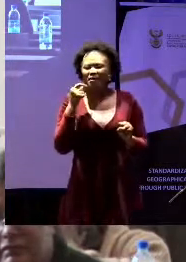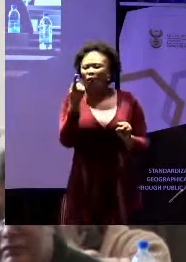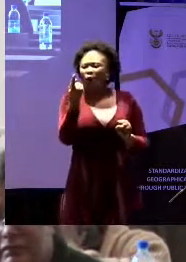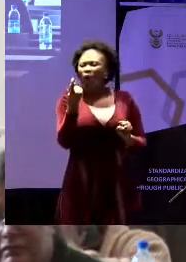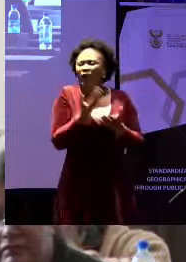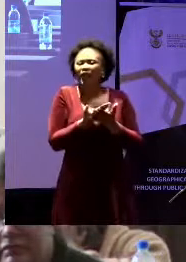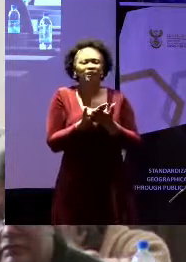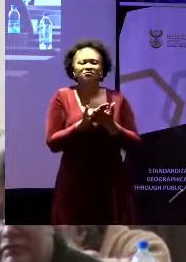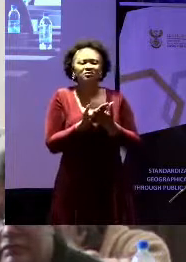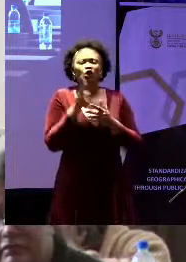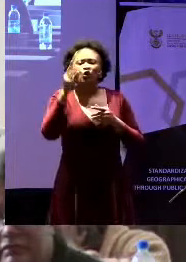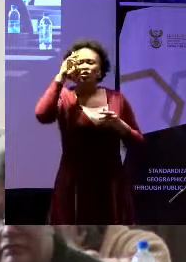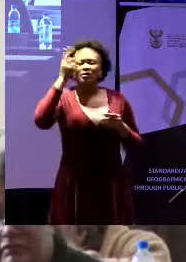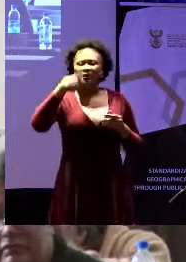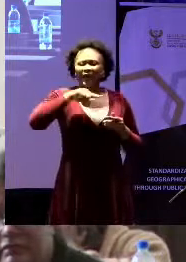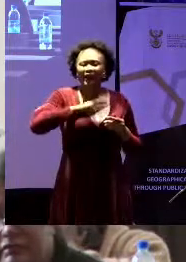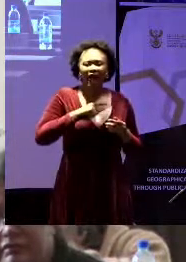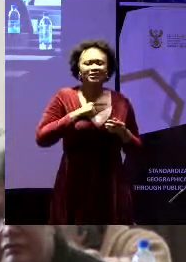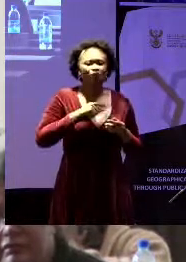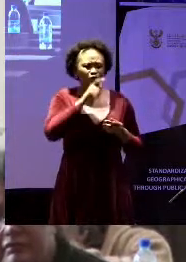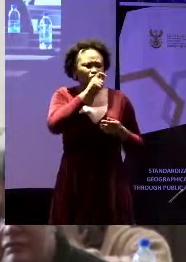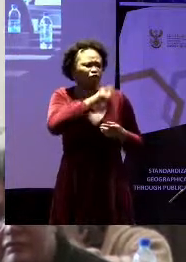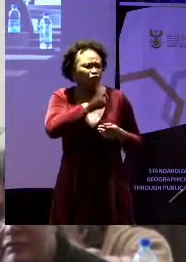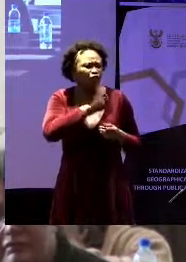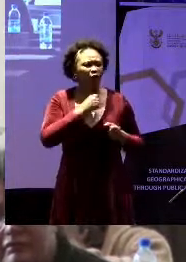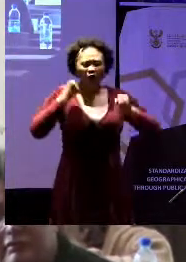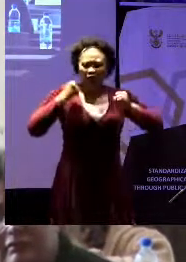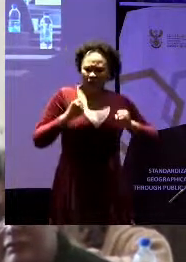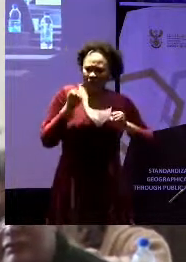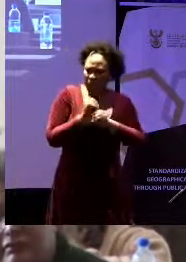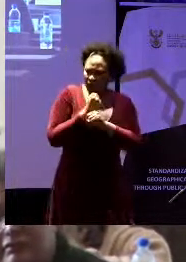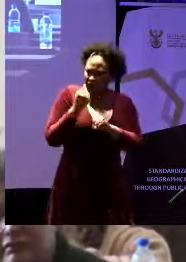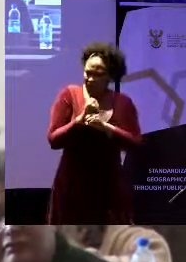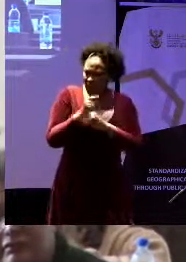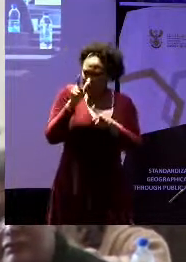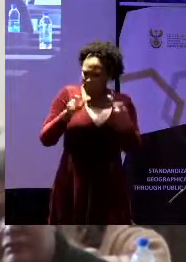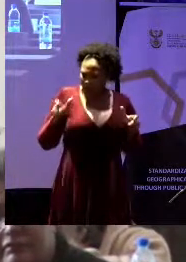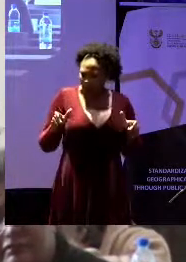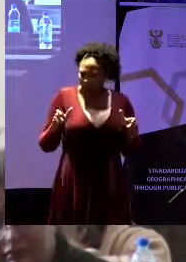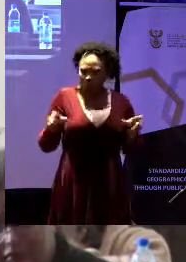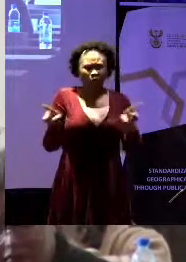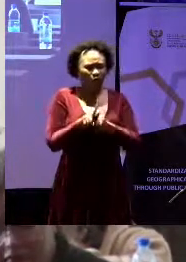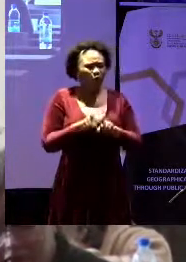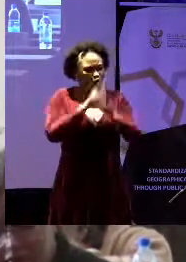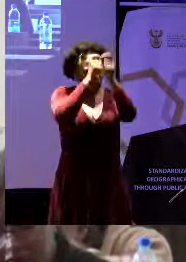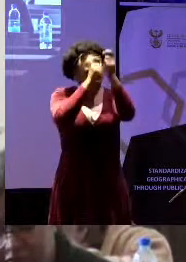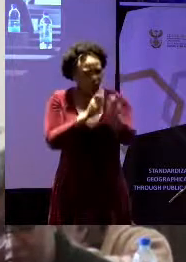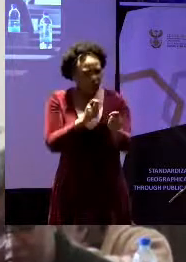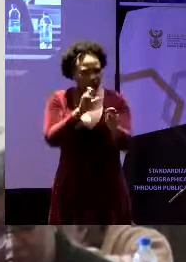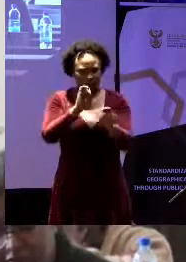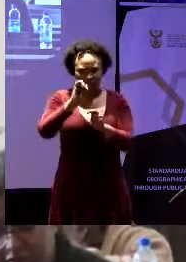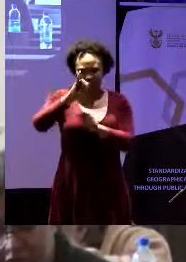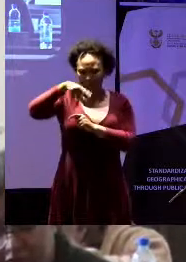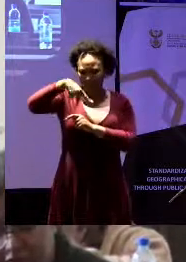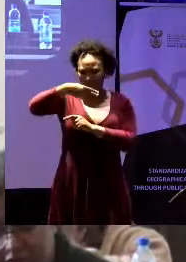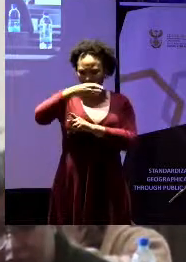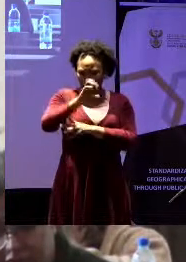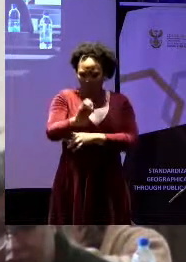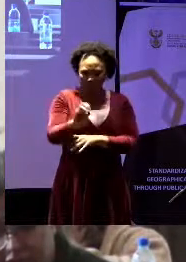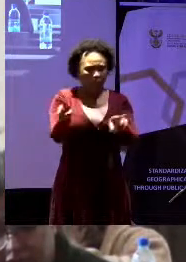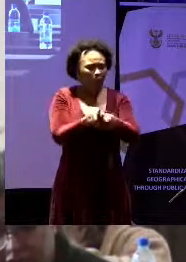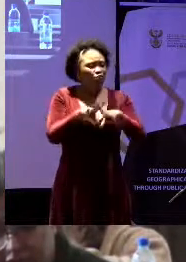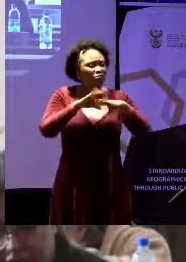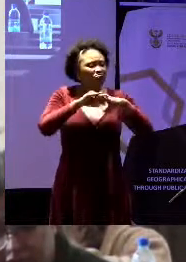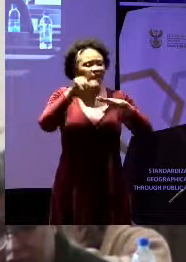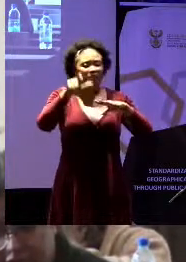You remind us of true hardworking officials, even Honorable Sipo, who's also a member